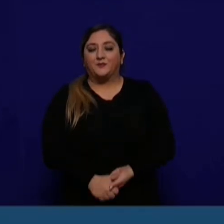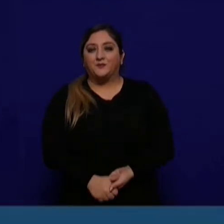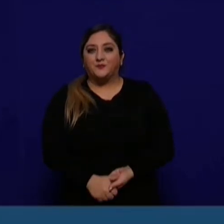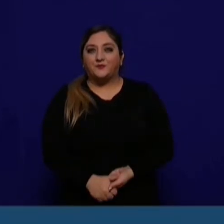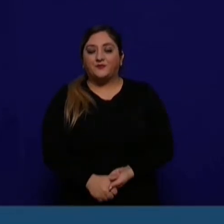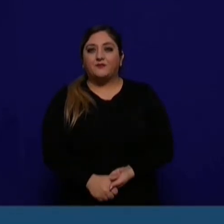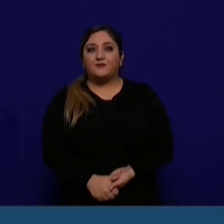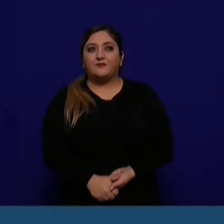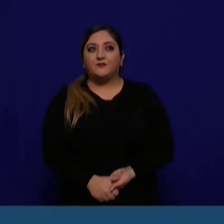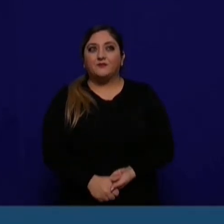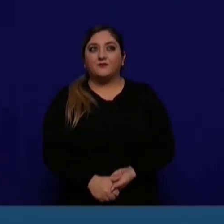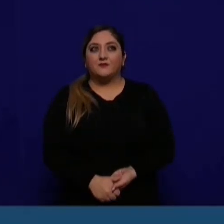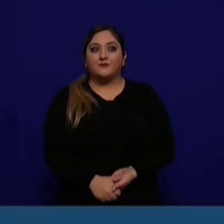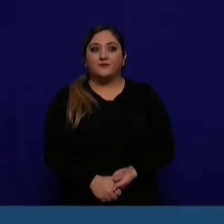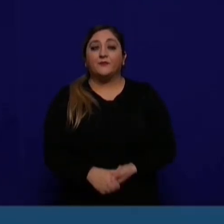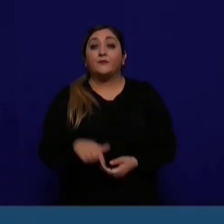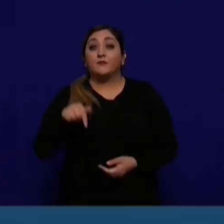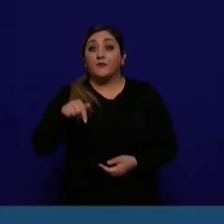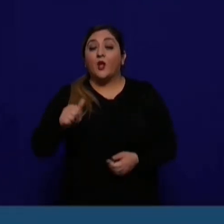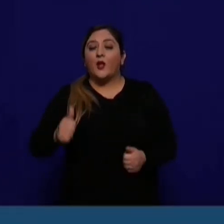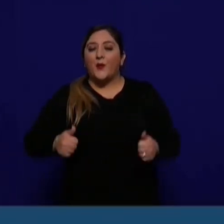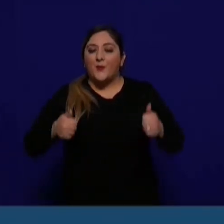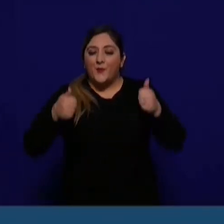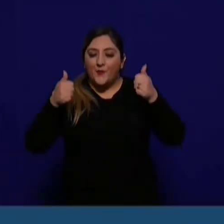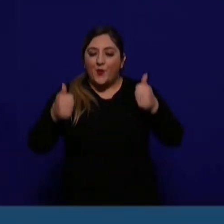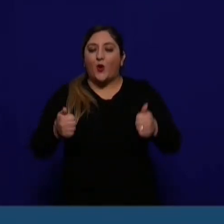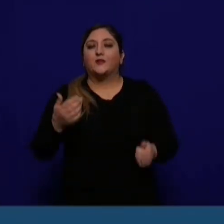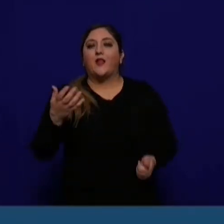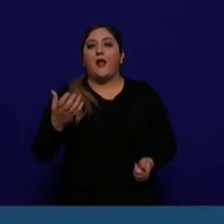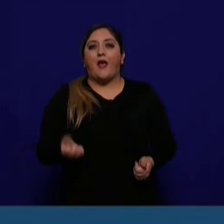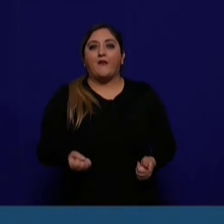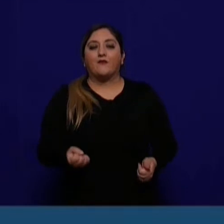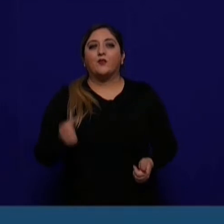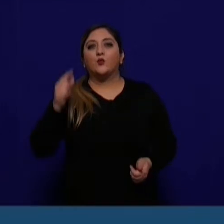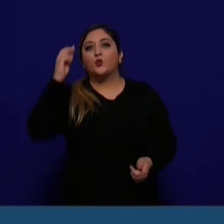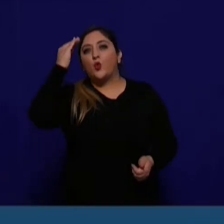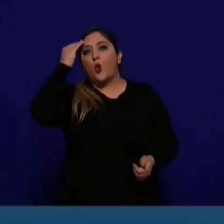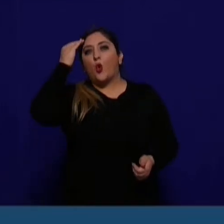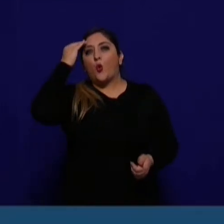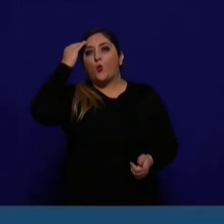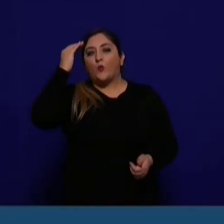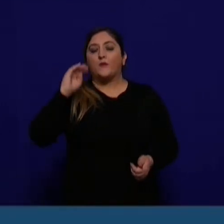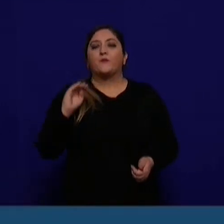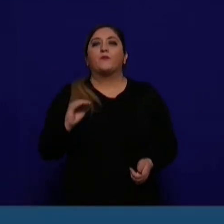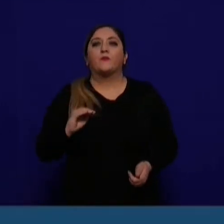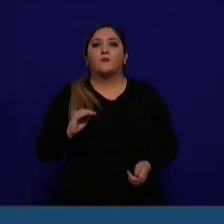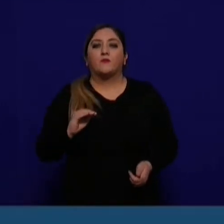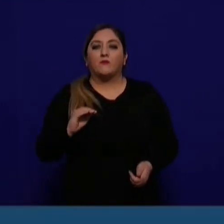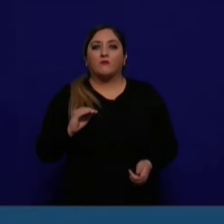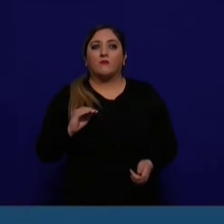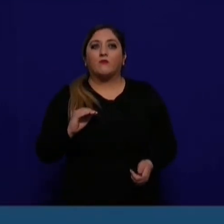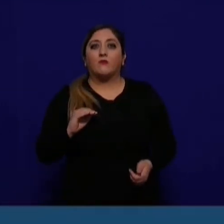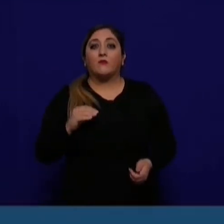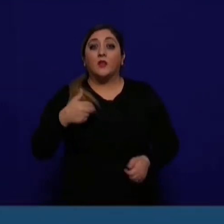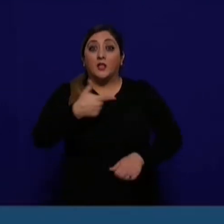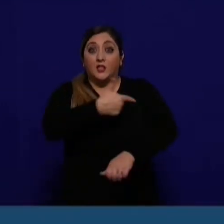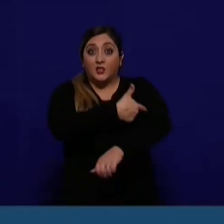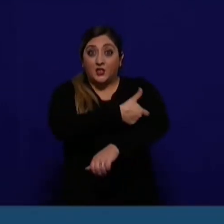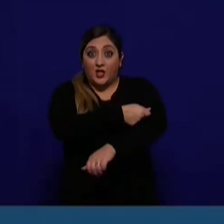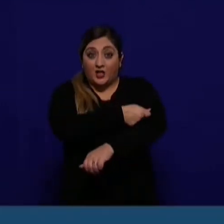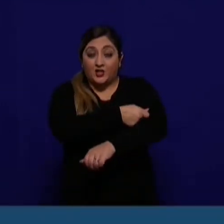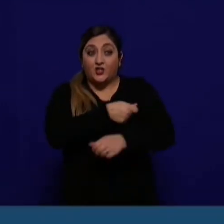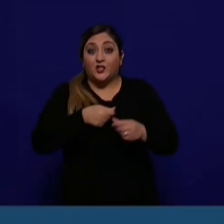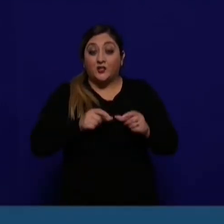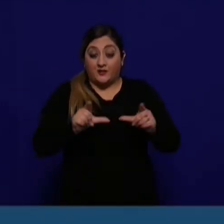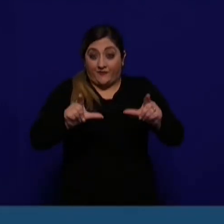immunity. Also, it is very important that we have to note that we have already distributed the